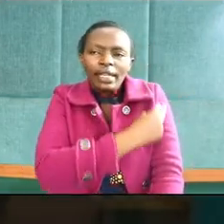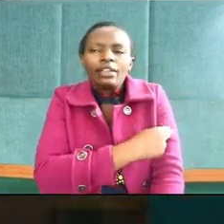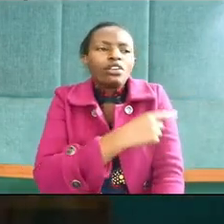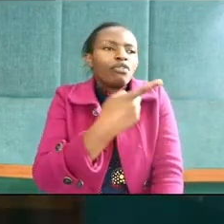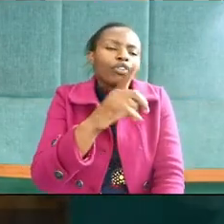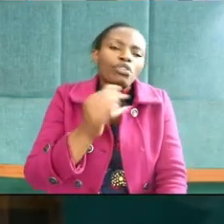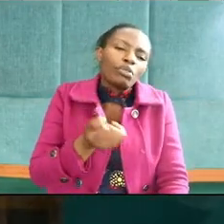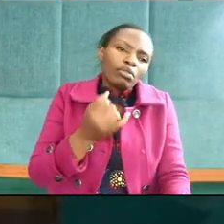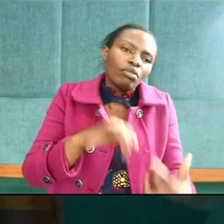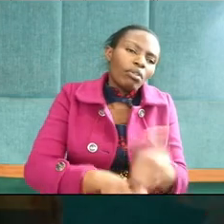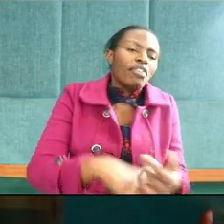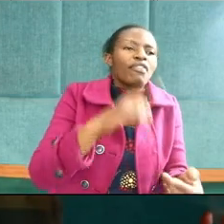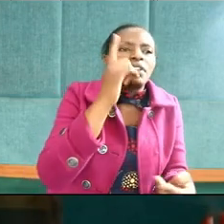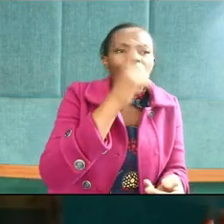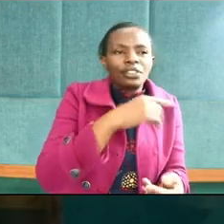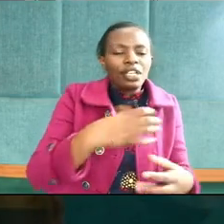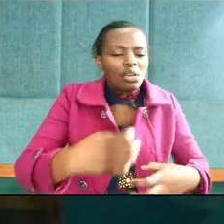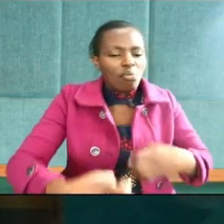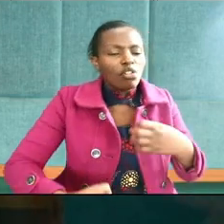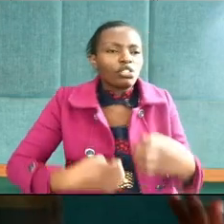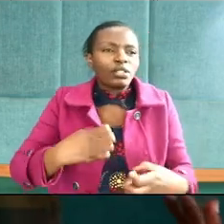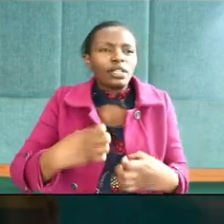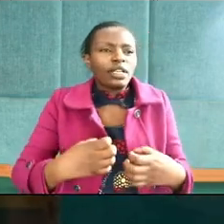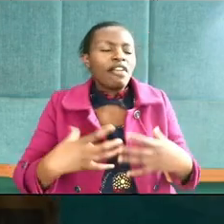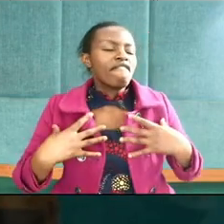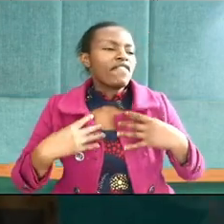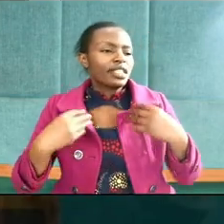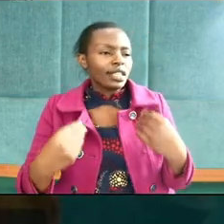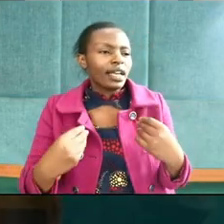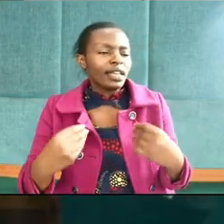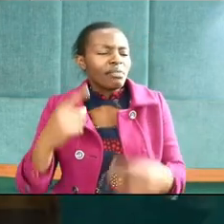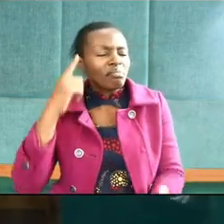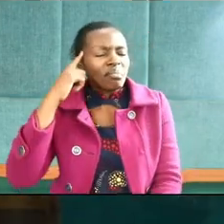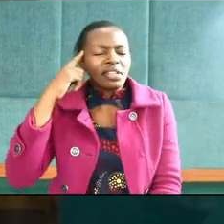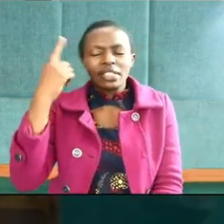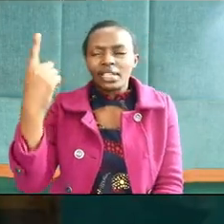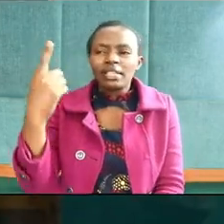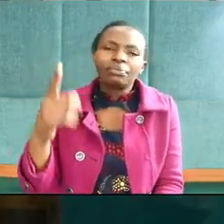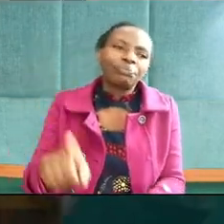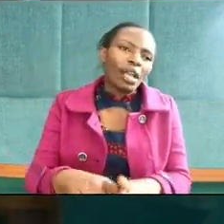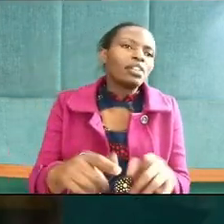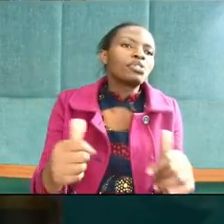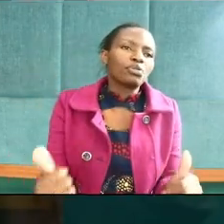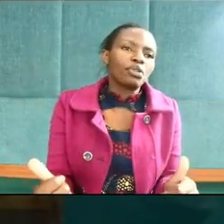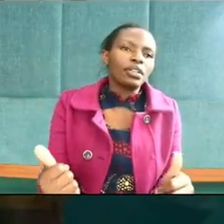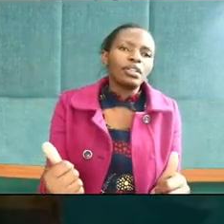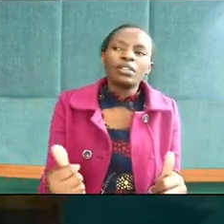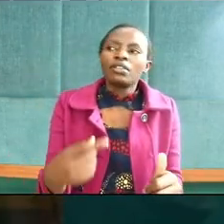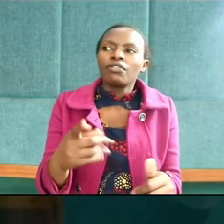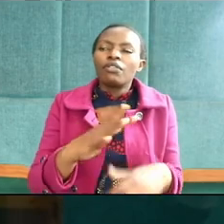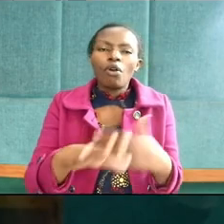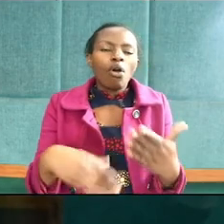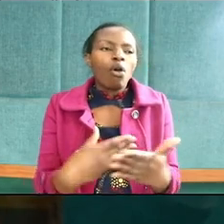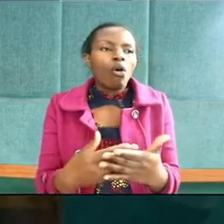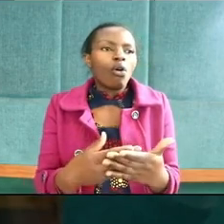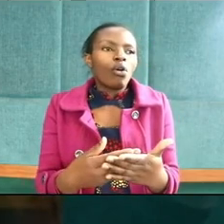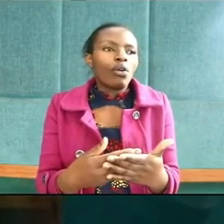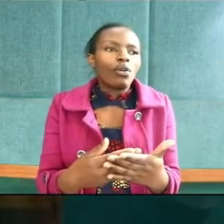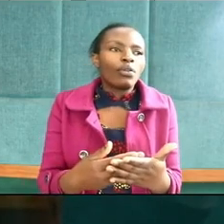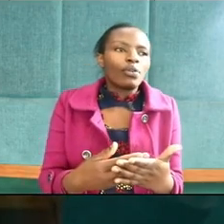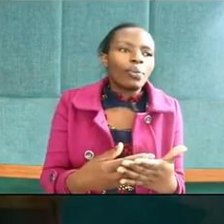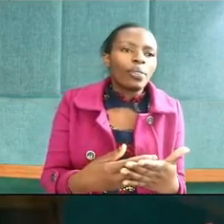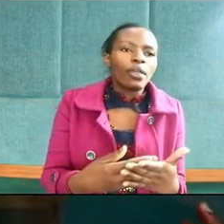for your wife, emotionally, physically, psychologically, and in whatever sphere you, when